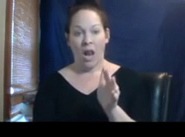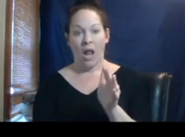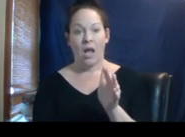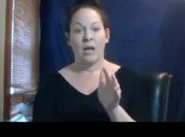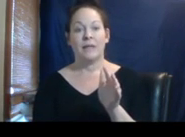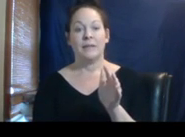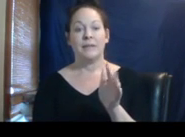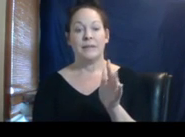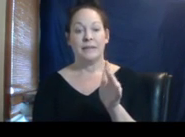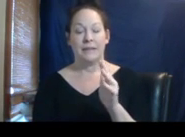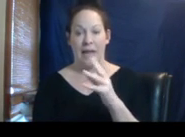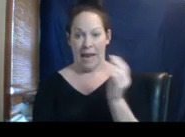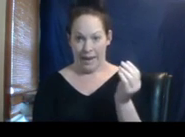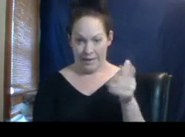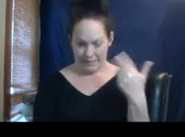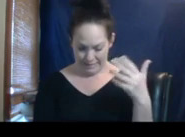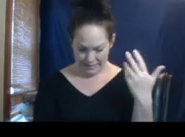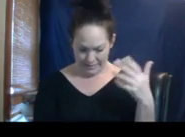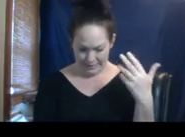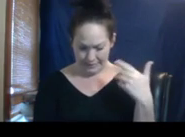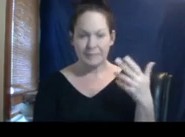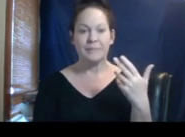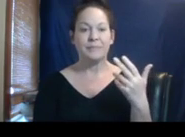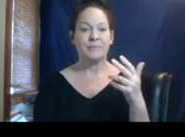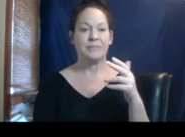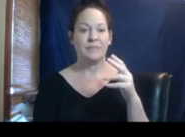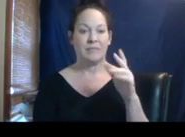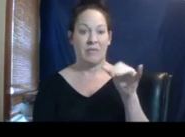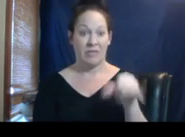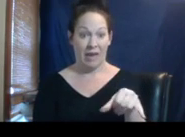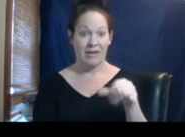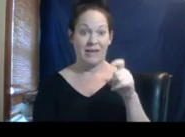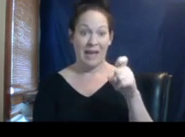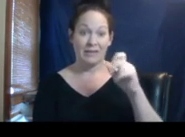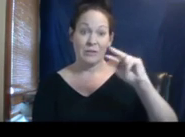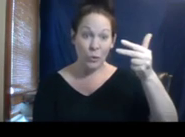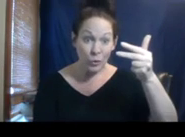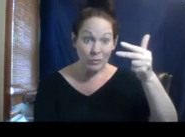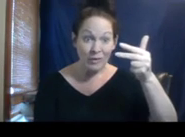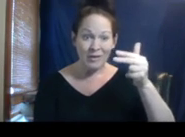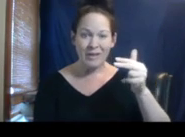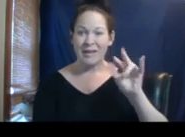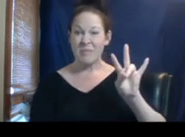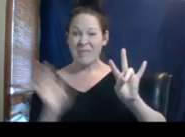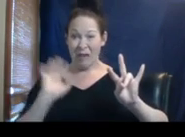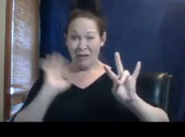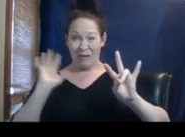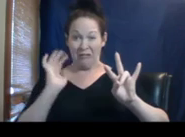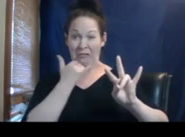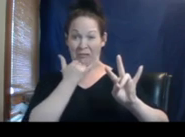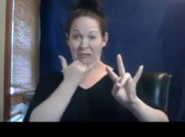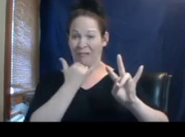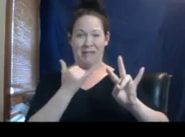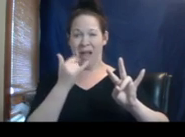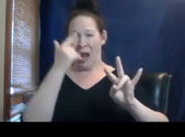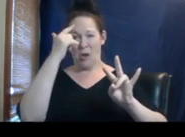And this subtraction gives me x cubed, not 7x cubed. And that's where my numbers got too